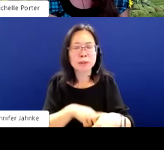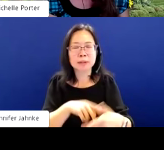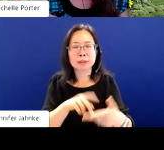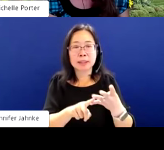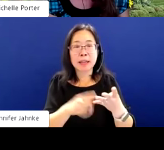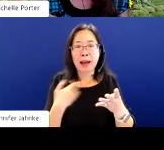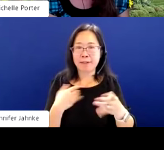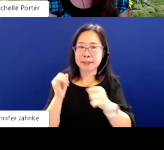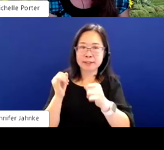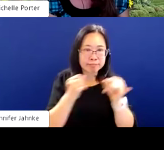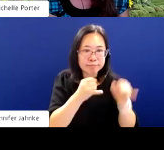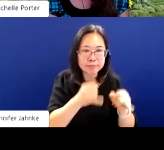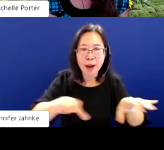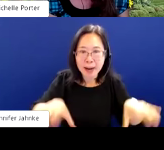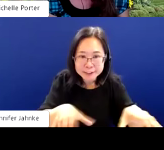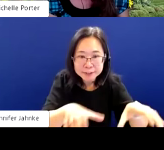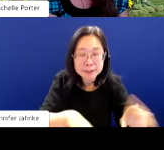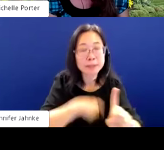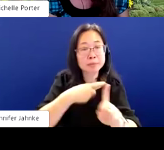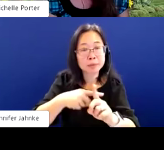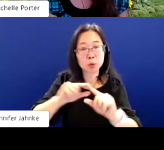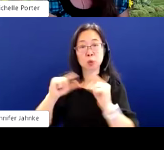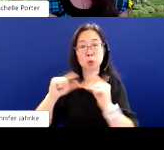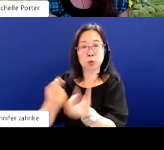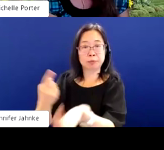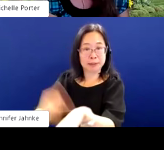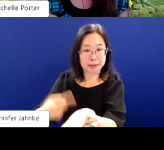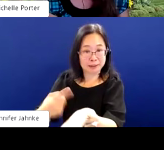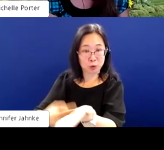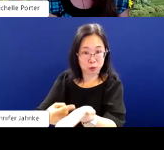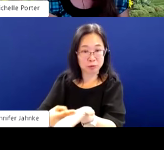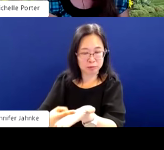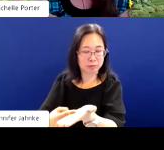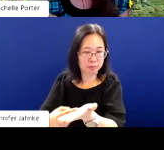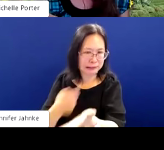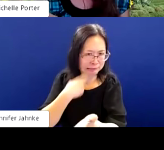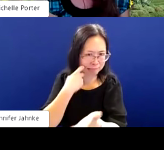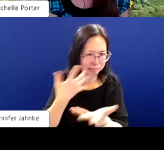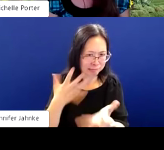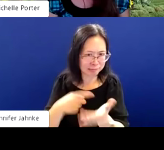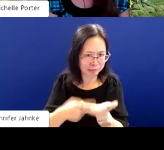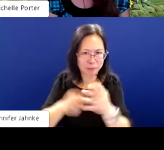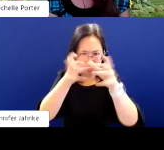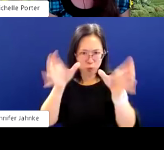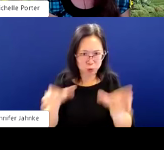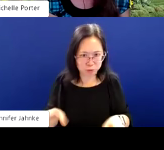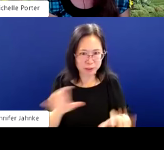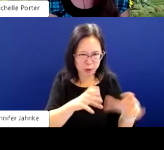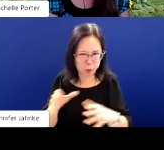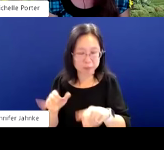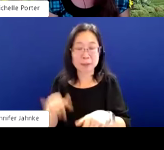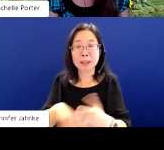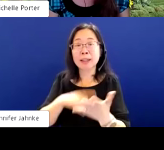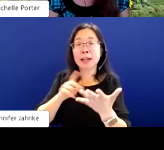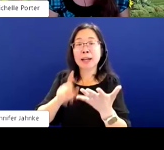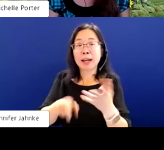to engage in, as well as those breakout discussions that I talked about. And then in between